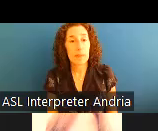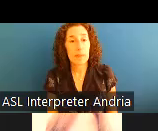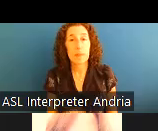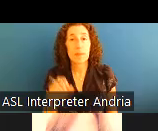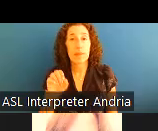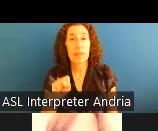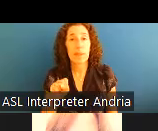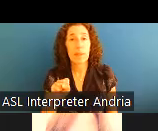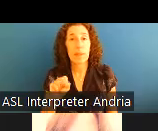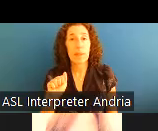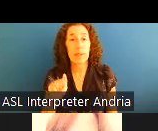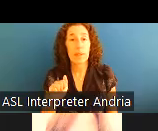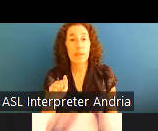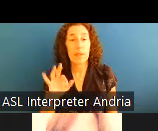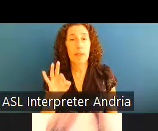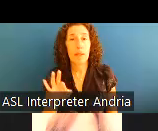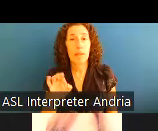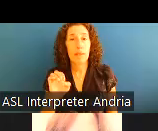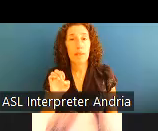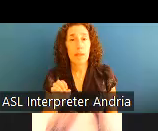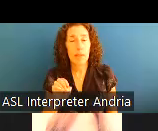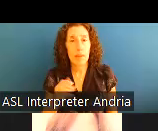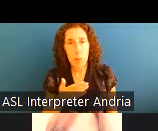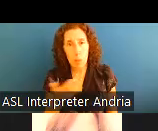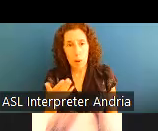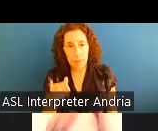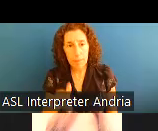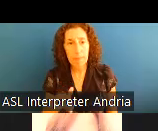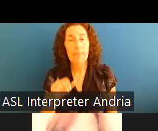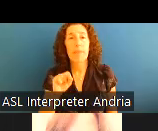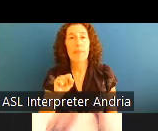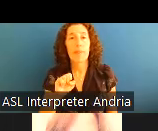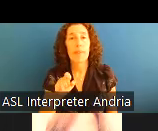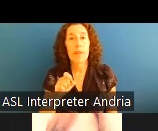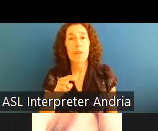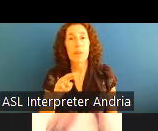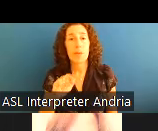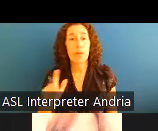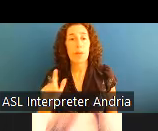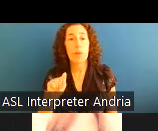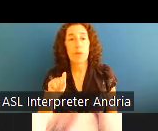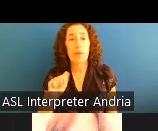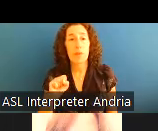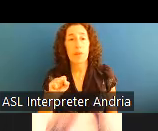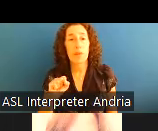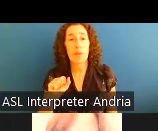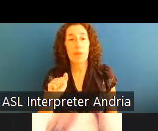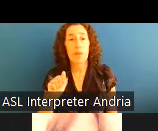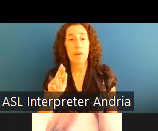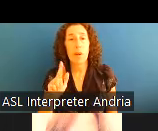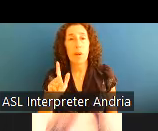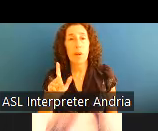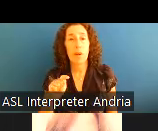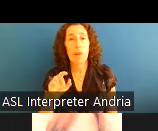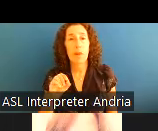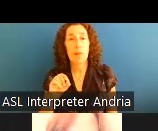So to start off, we are going to discuss what a SAFE is. So a SAFE stands for